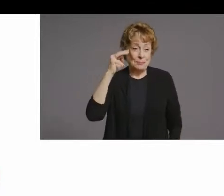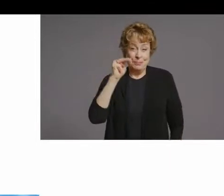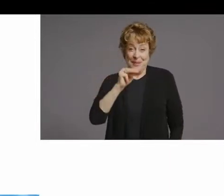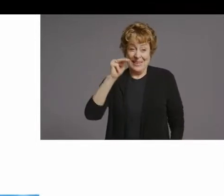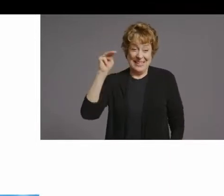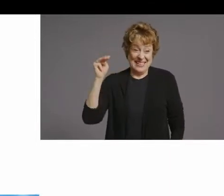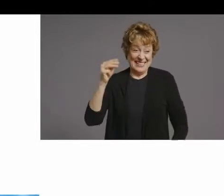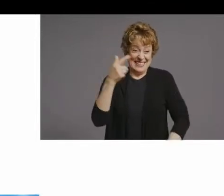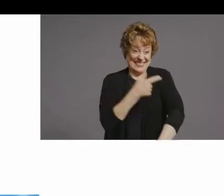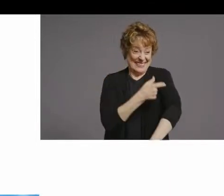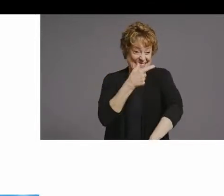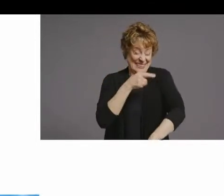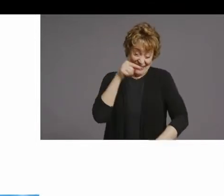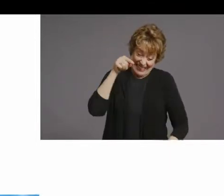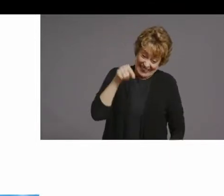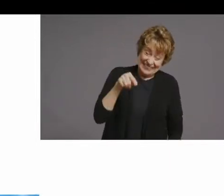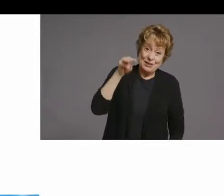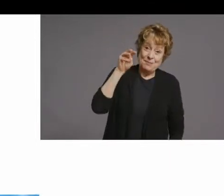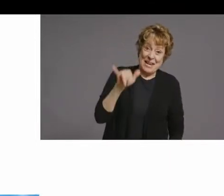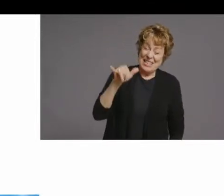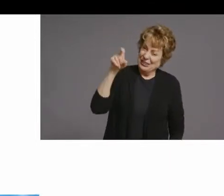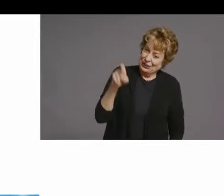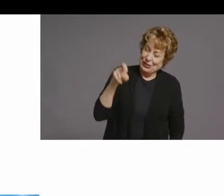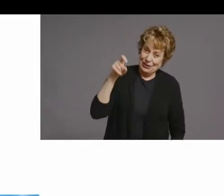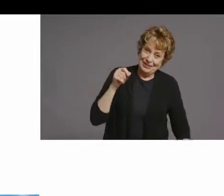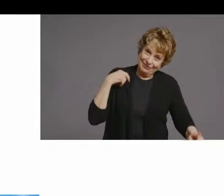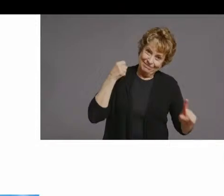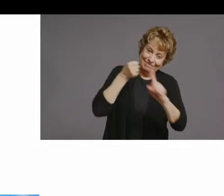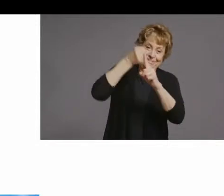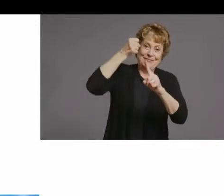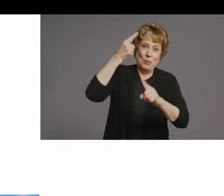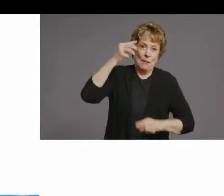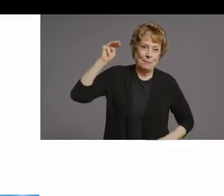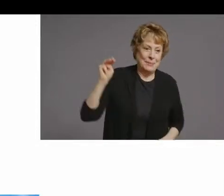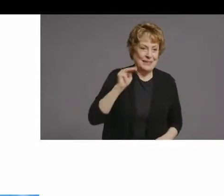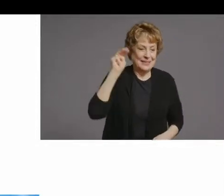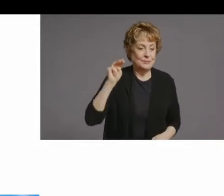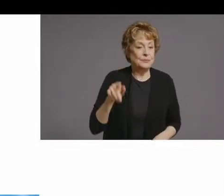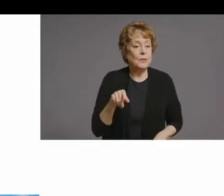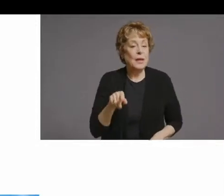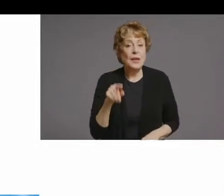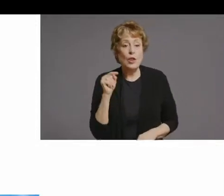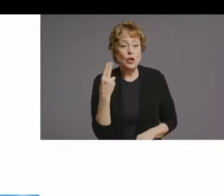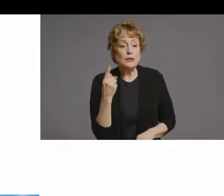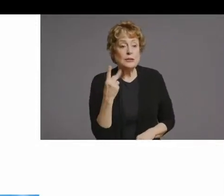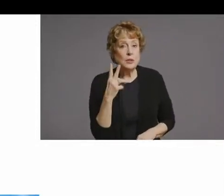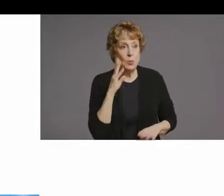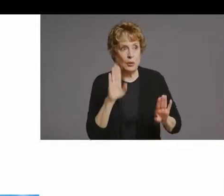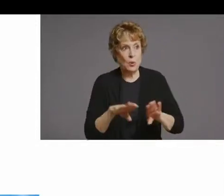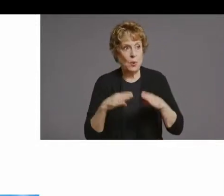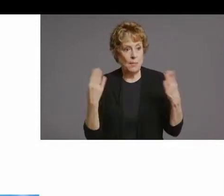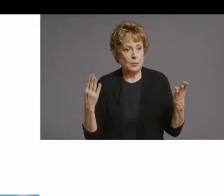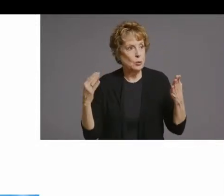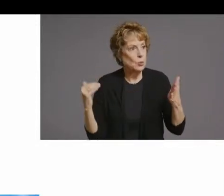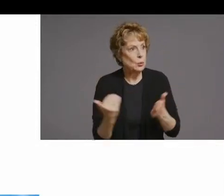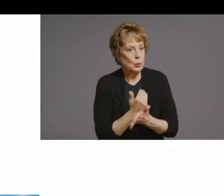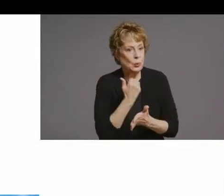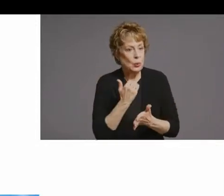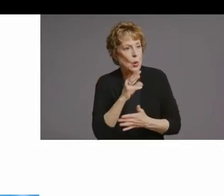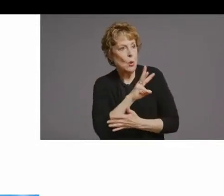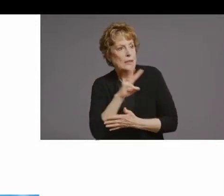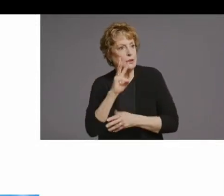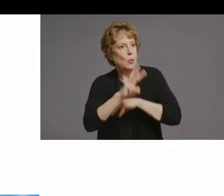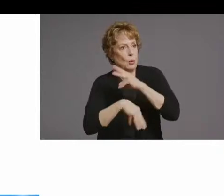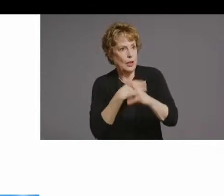May. And then on Thursday, we'll be welcoming our newest site, which is the Westworld Vaccination